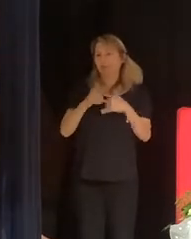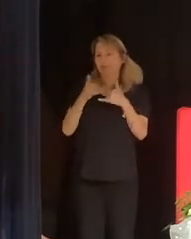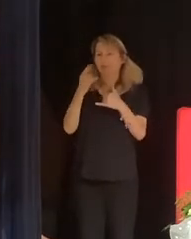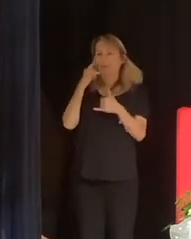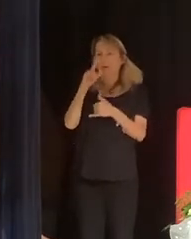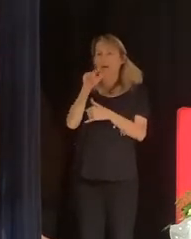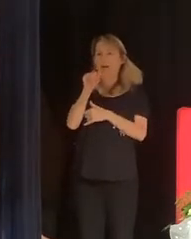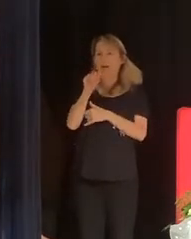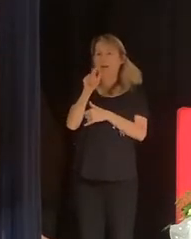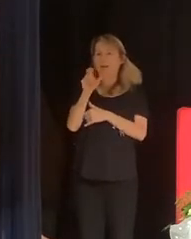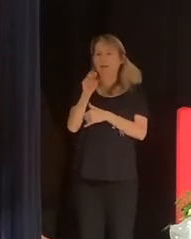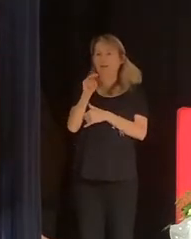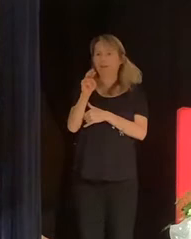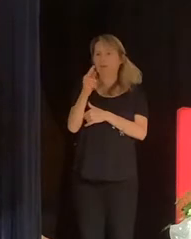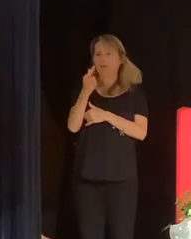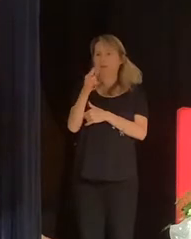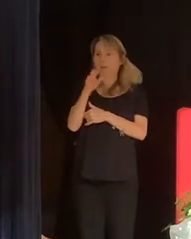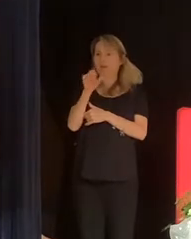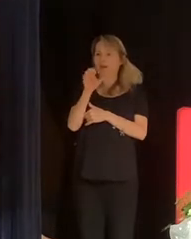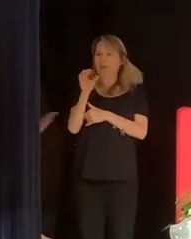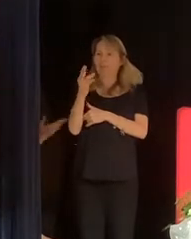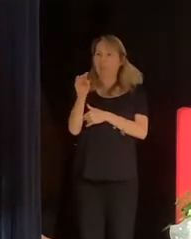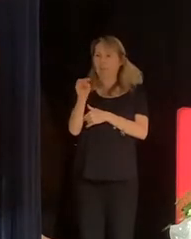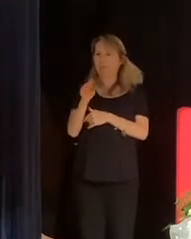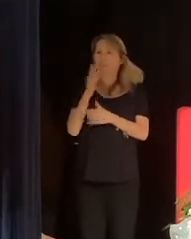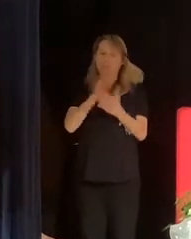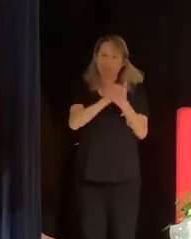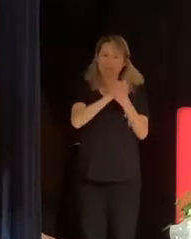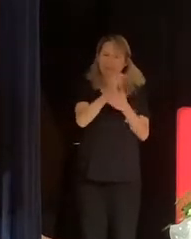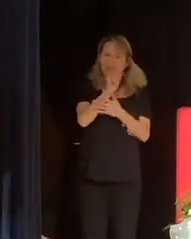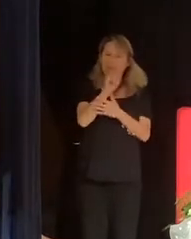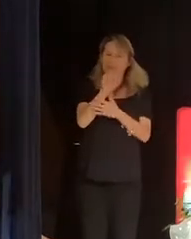Alan Graham. Congratulations, Alan.